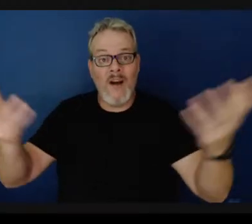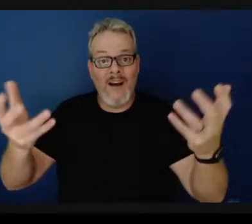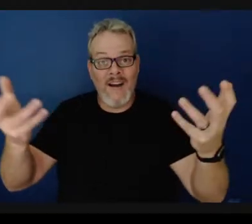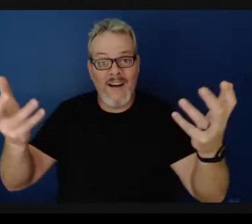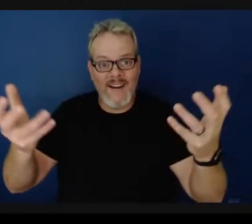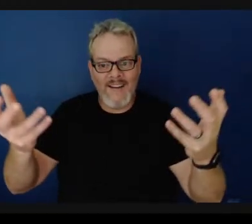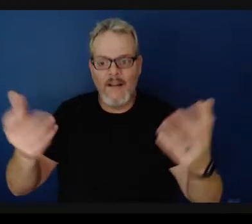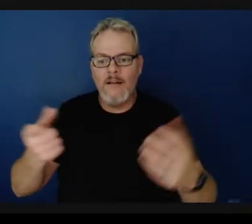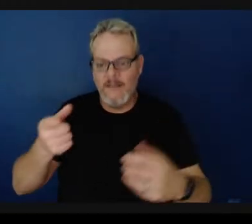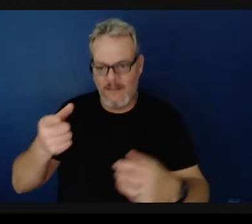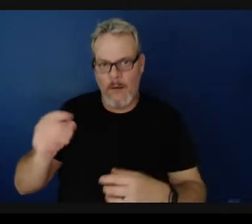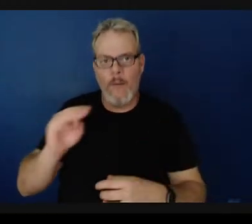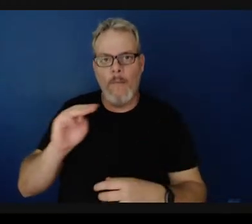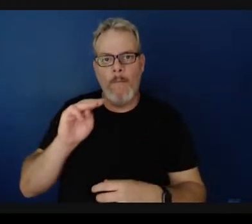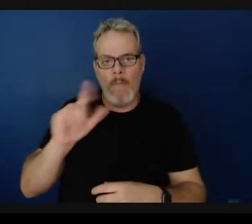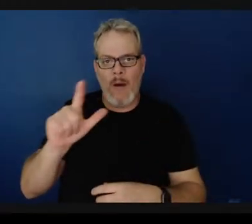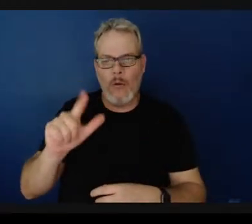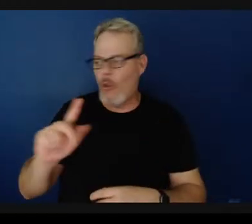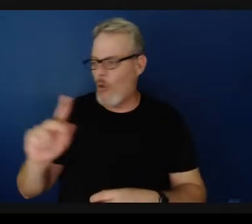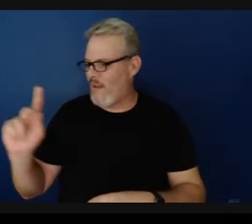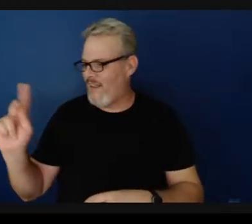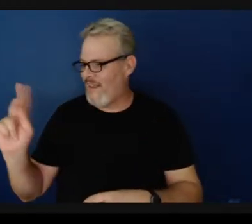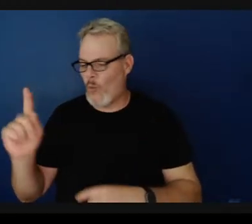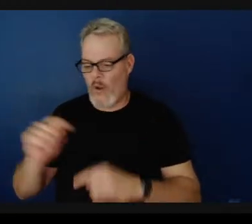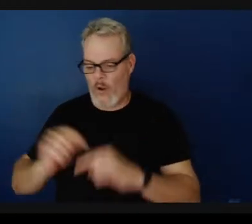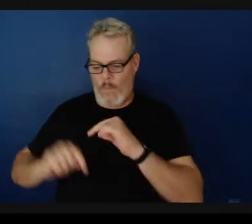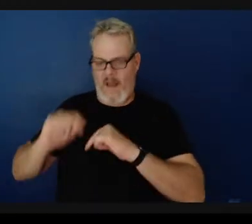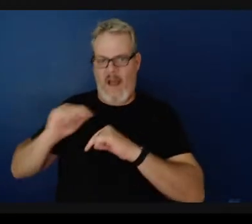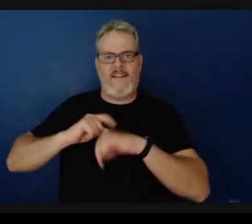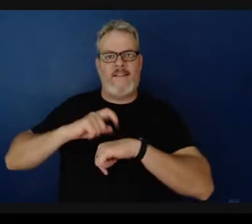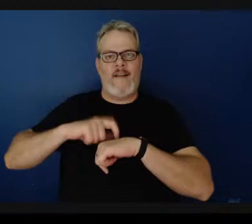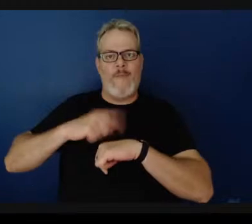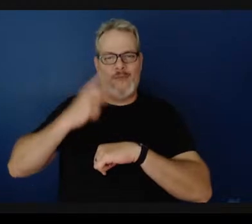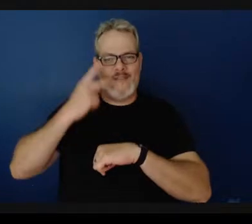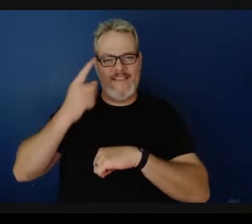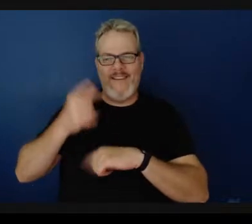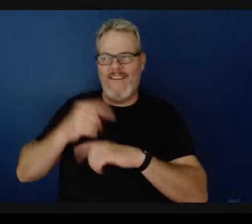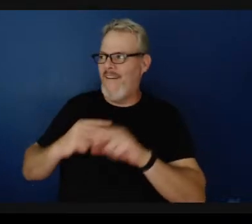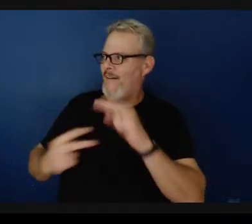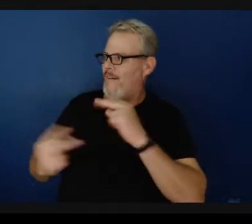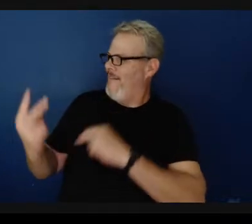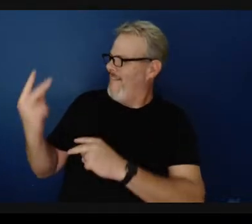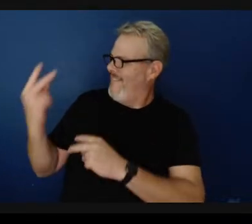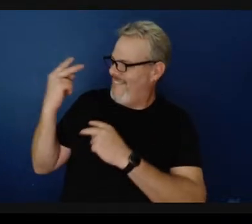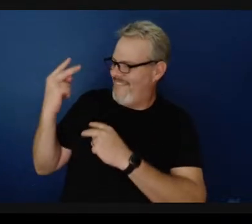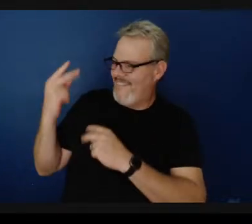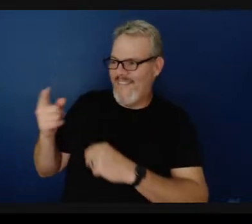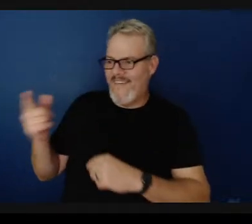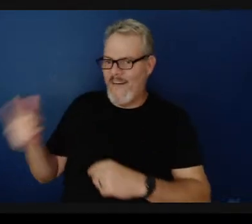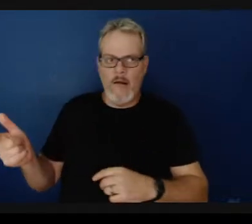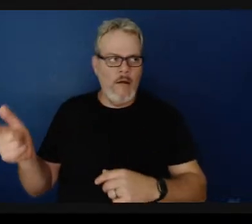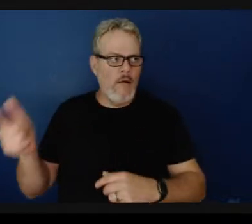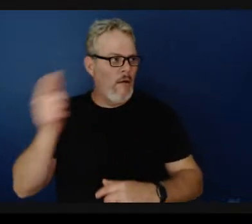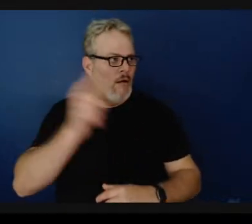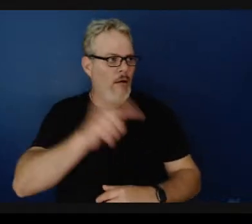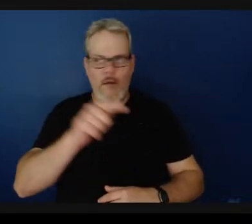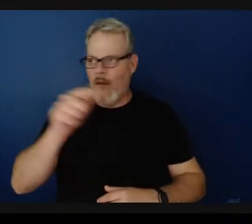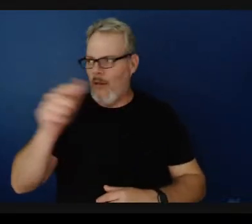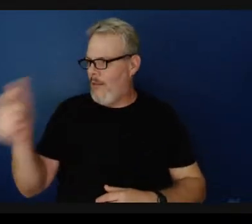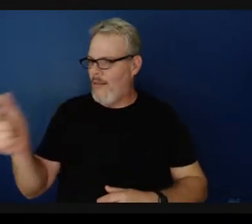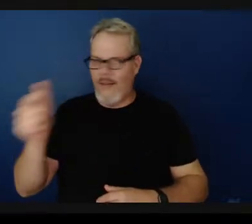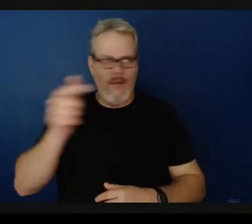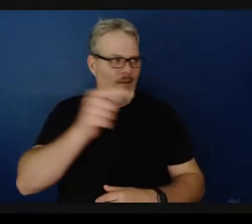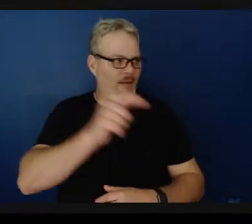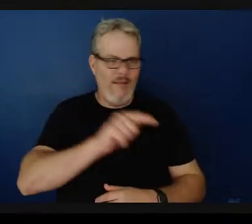effect of Mauna Loa on Kilauea. If we go back in time, that's when this actually happened. So they're playing on each other. Kilauea is still filling and going through all these adjustments we talk about all the